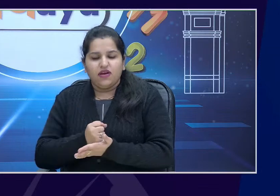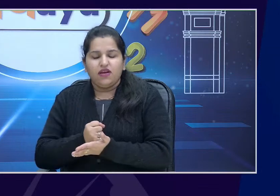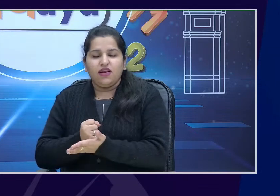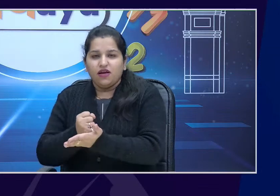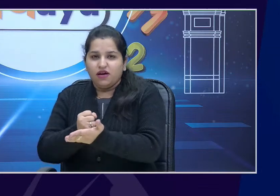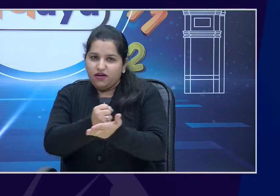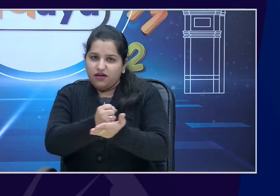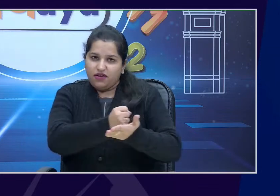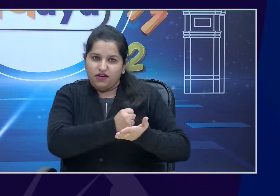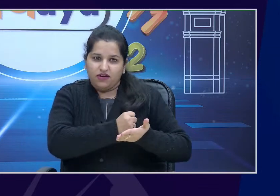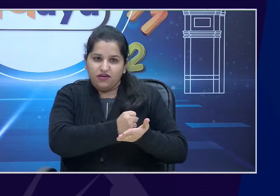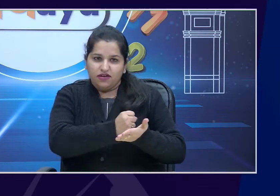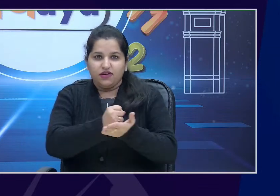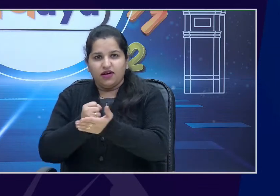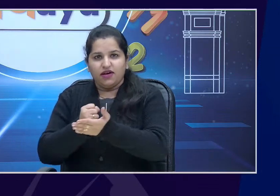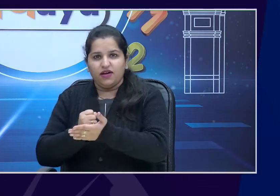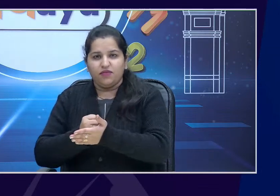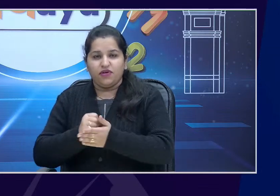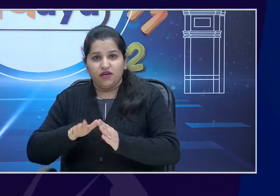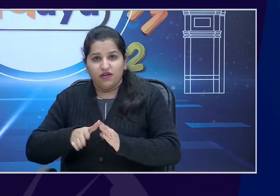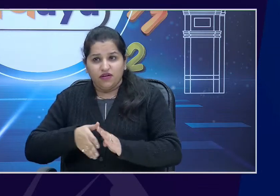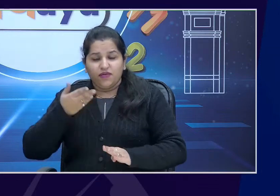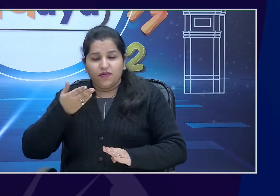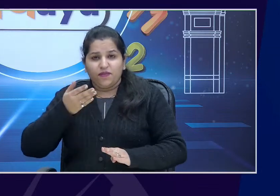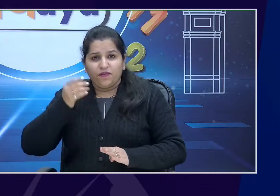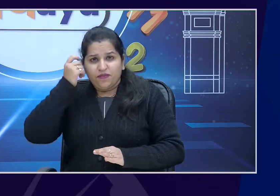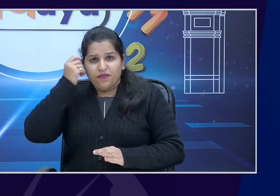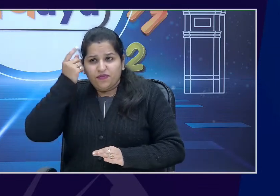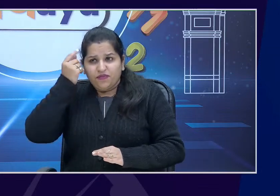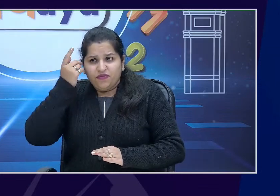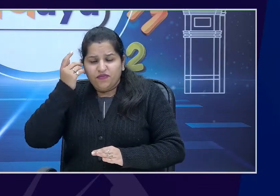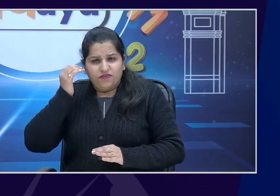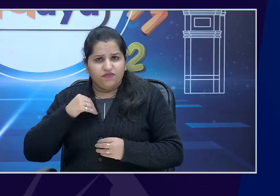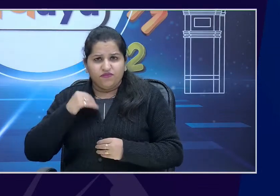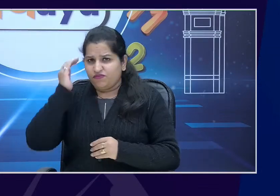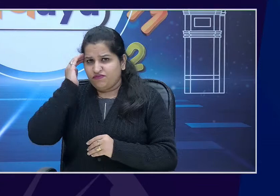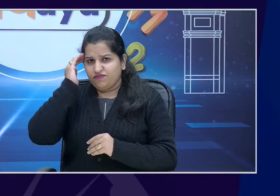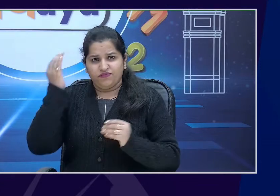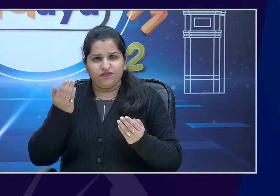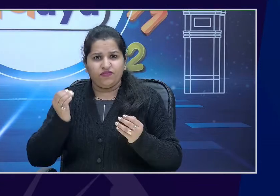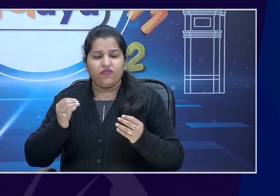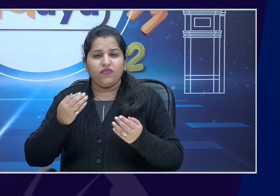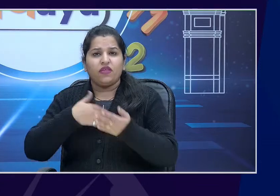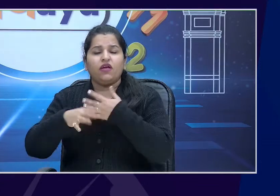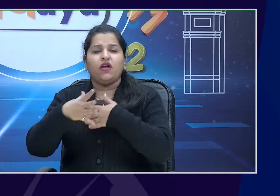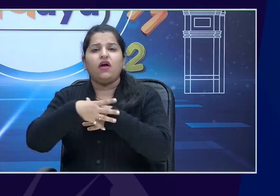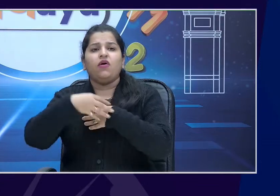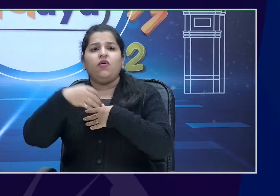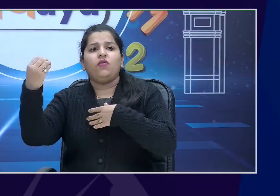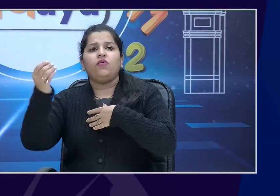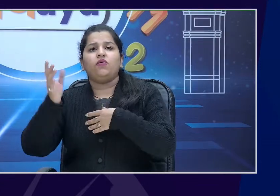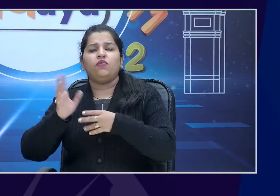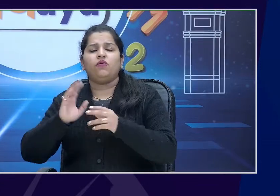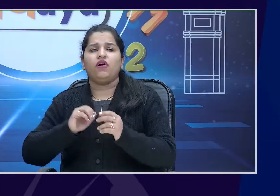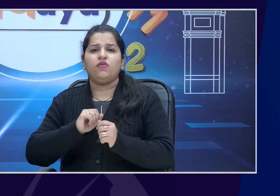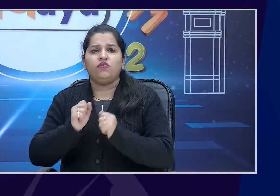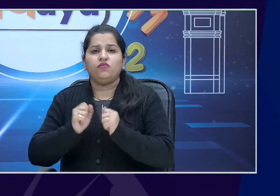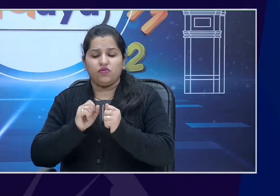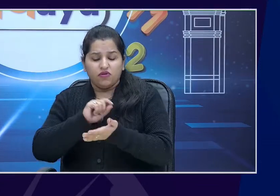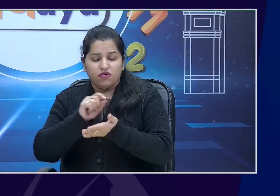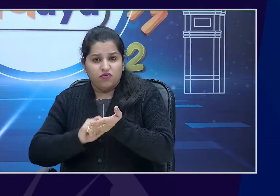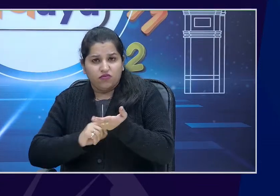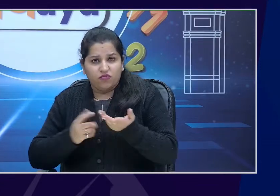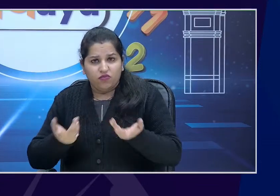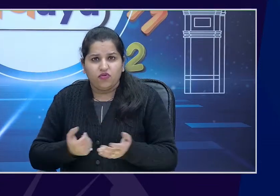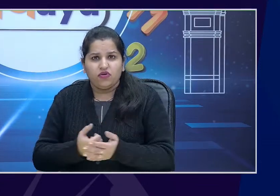a diary. They may not know how to go about it. So if they are sad, or if they are upset, or they are happy, they are